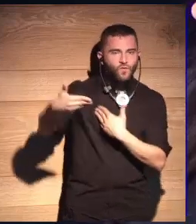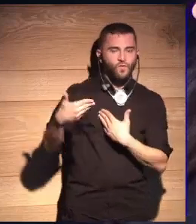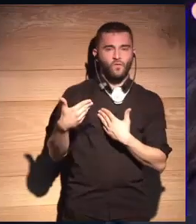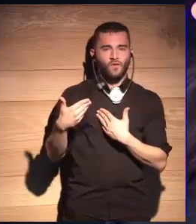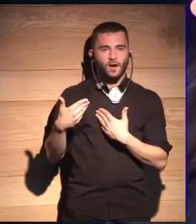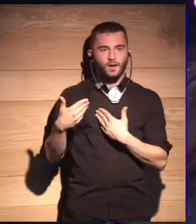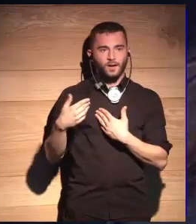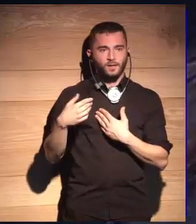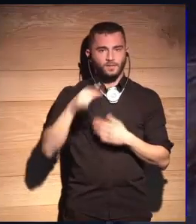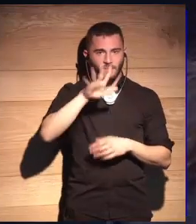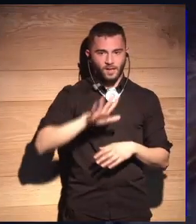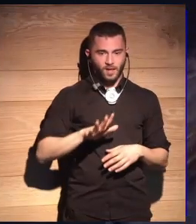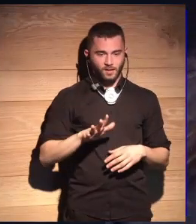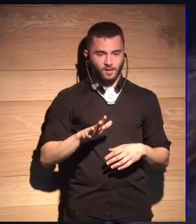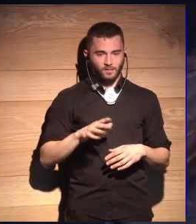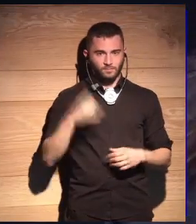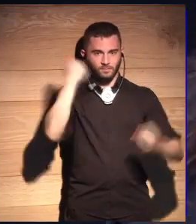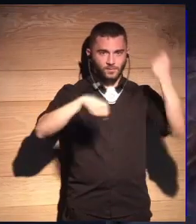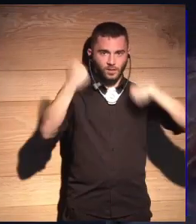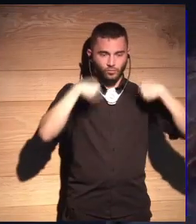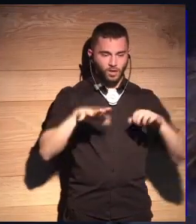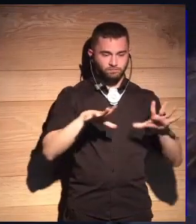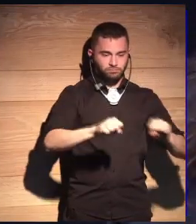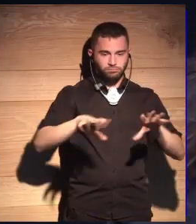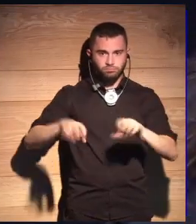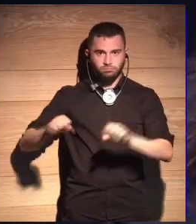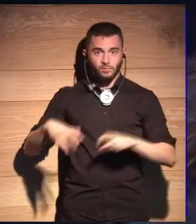however understood. This is very pronounced in the United